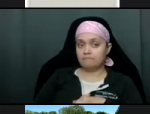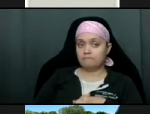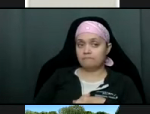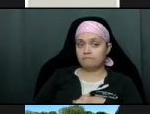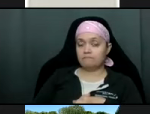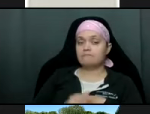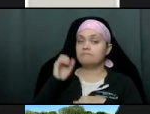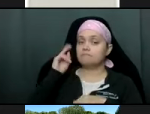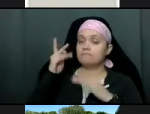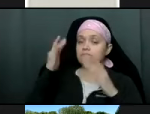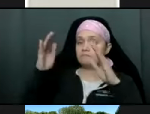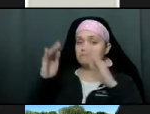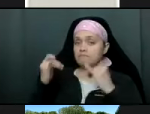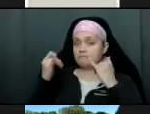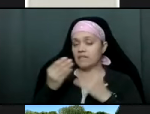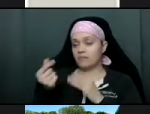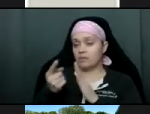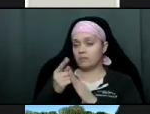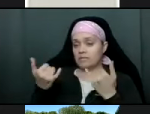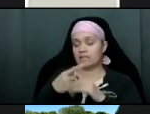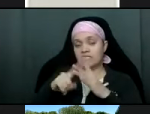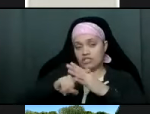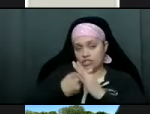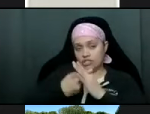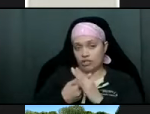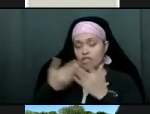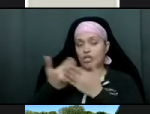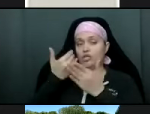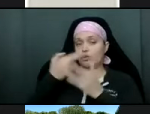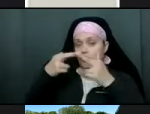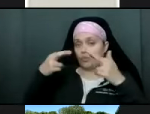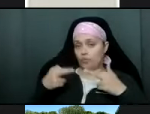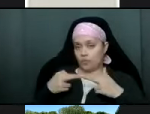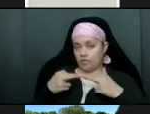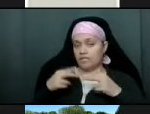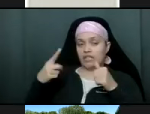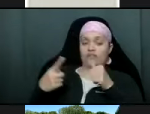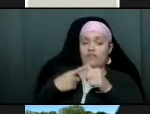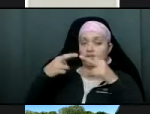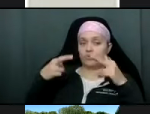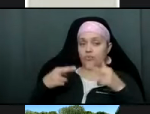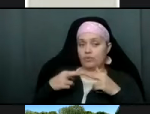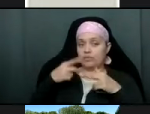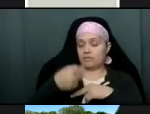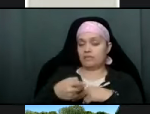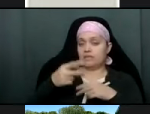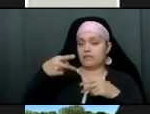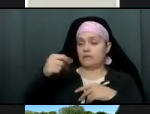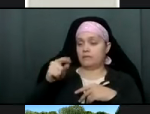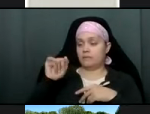All right. Now, a few minutes today to start on our new region and our first region, and it is the Pacific